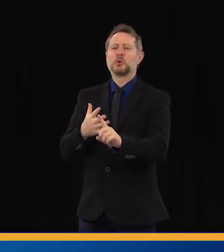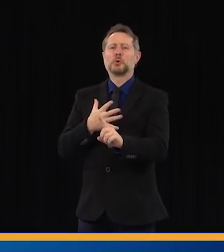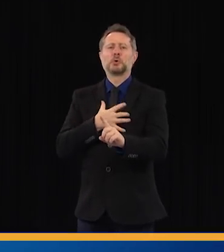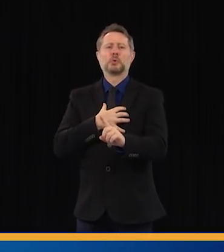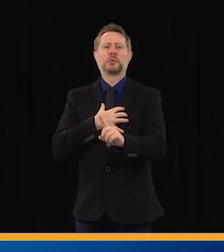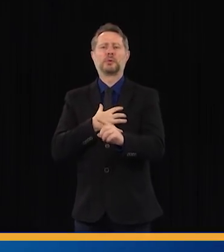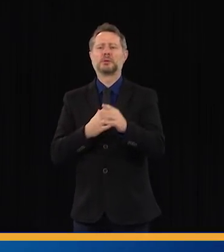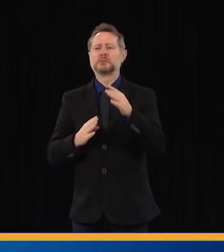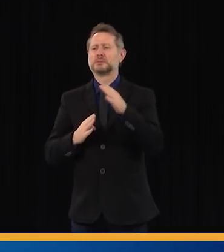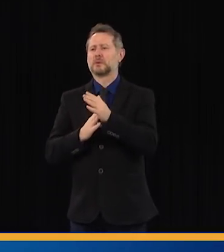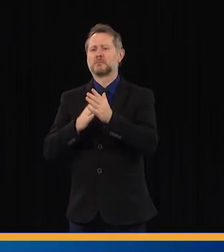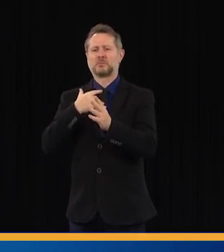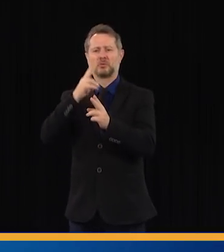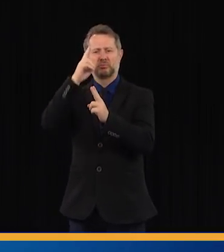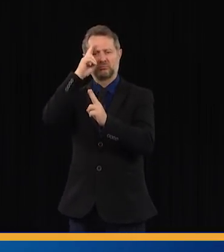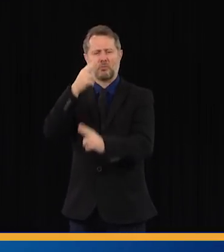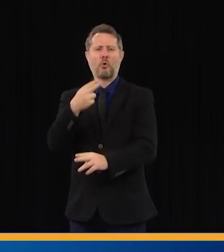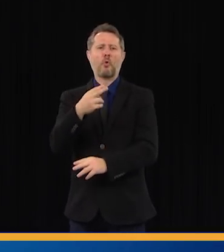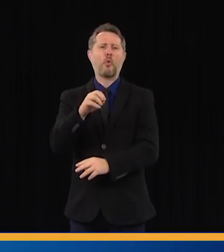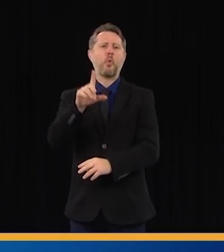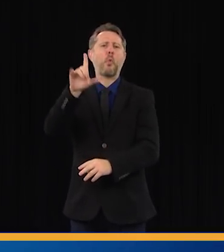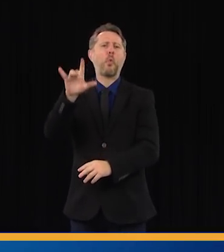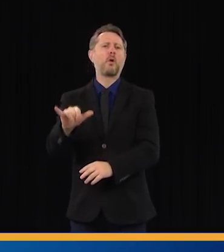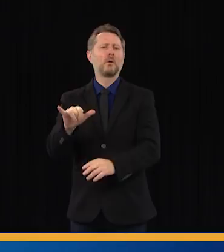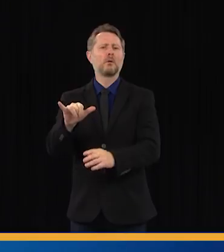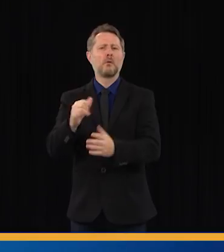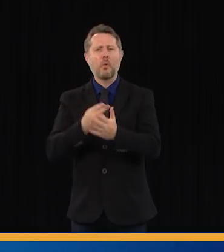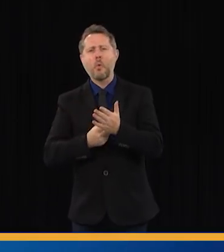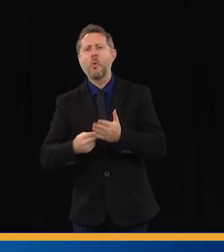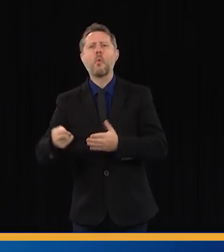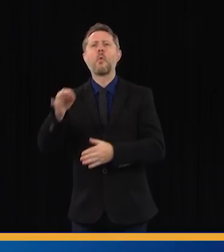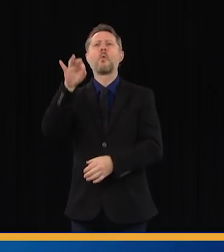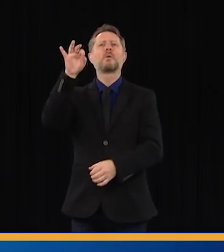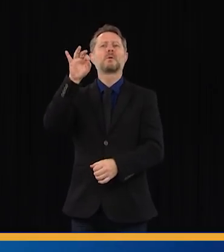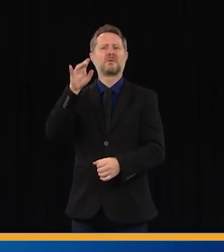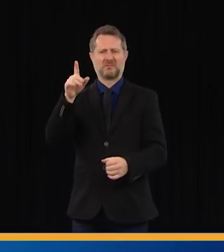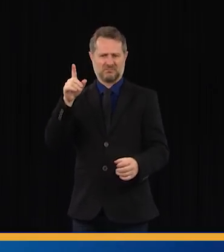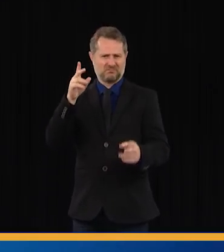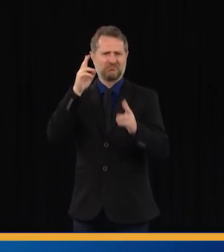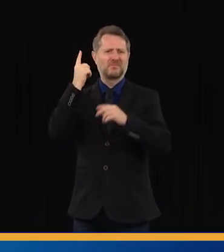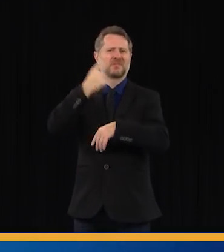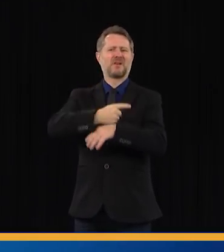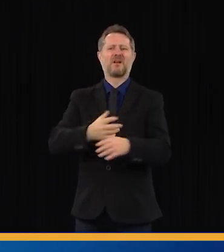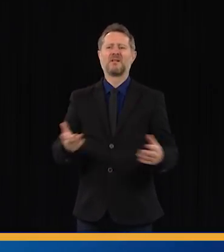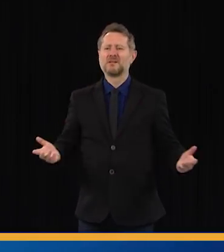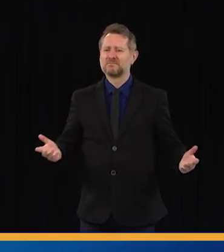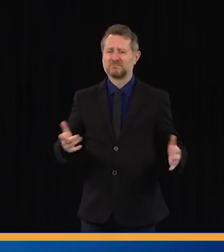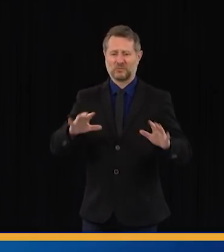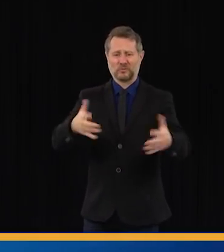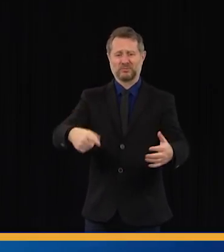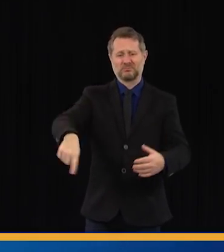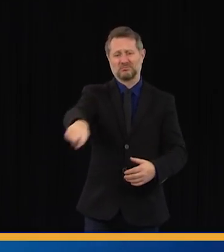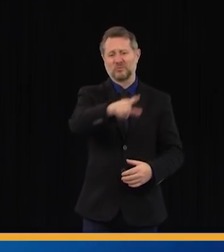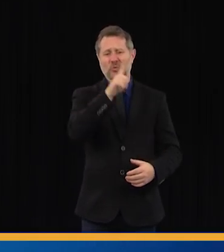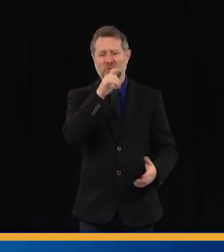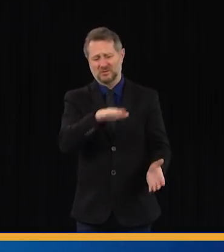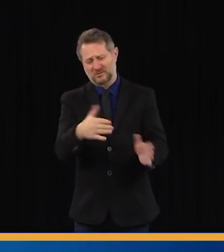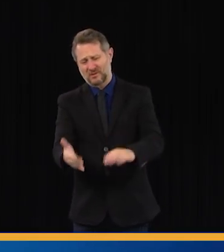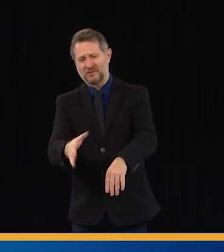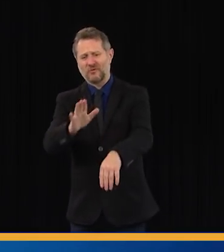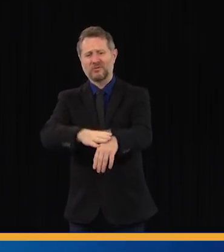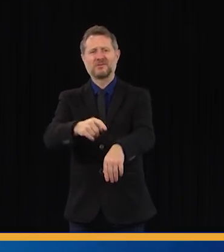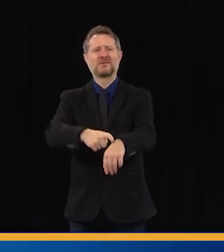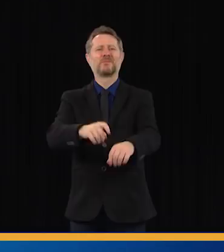ways, and one of the high holy days. And to have this happen over this weekend is really,